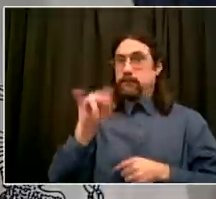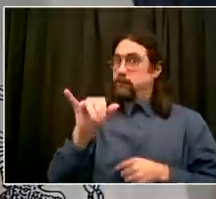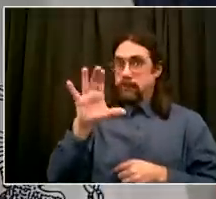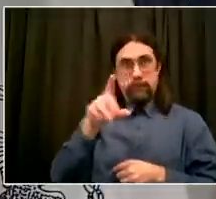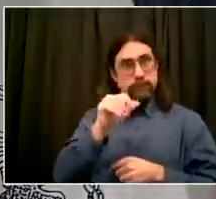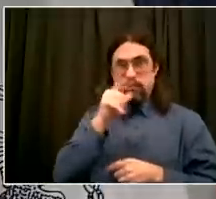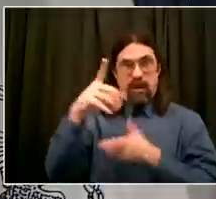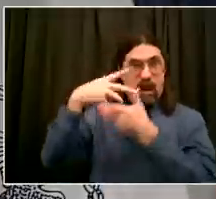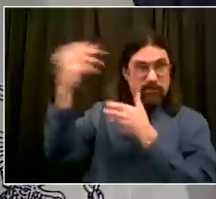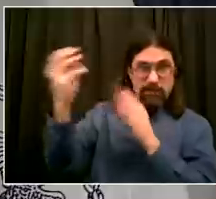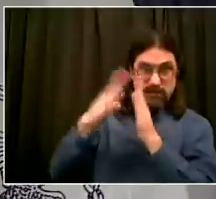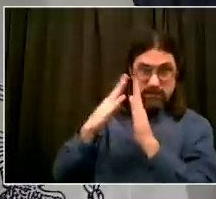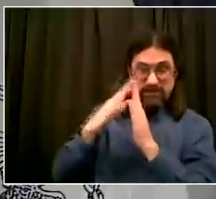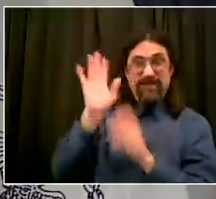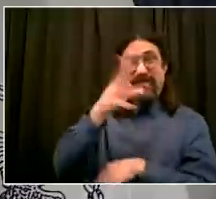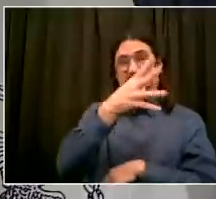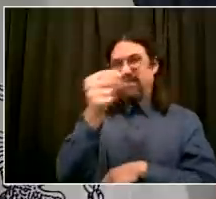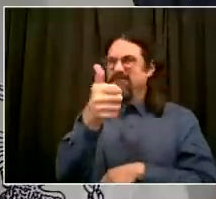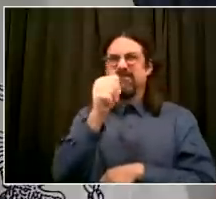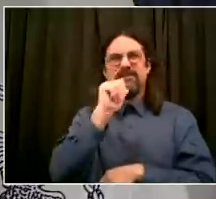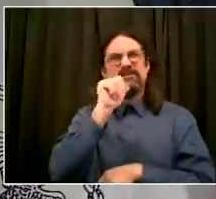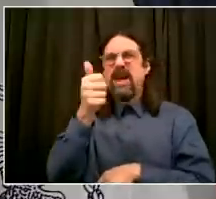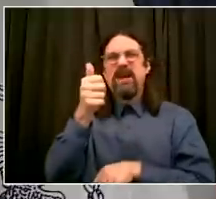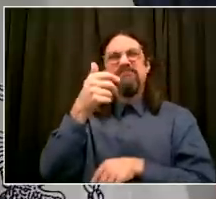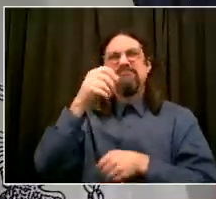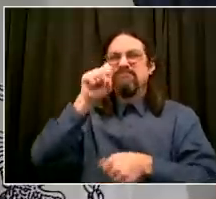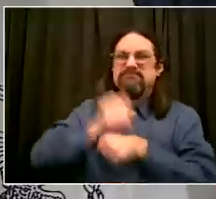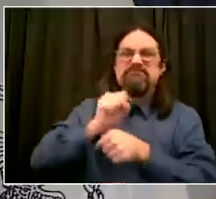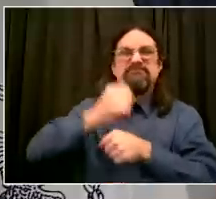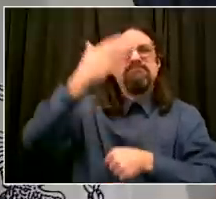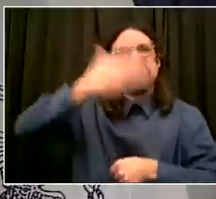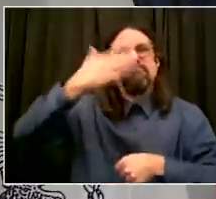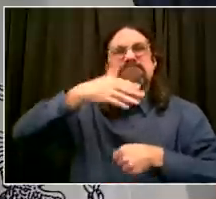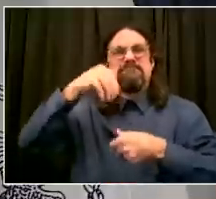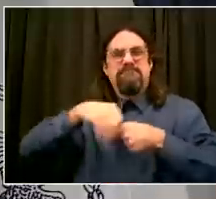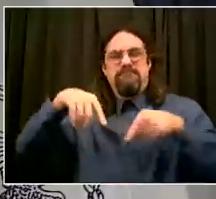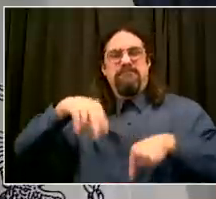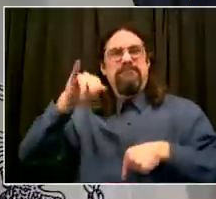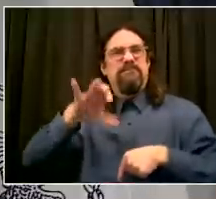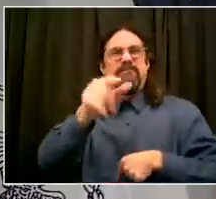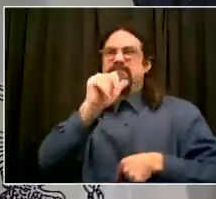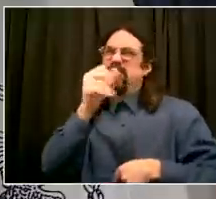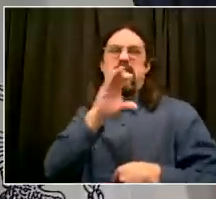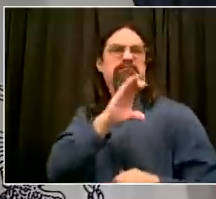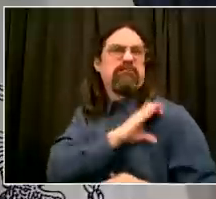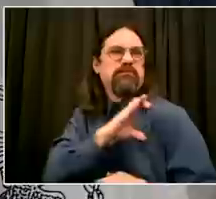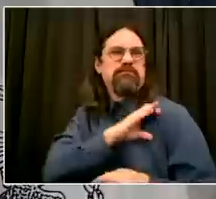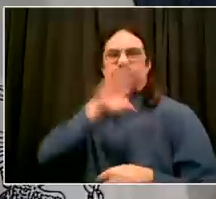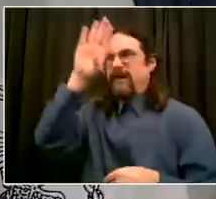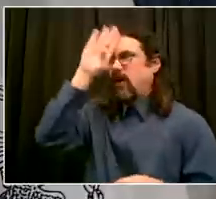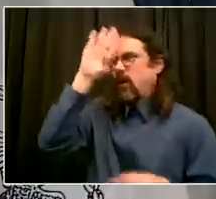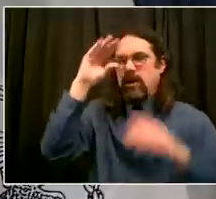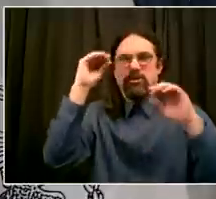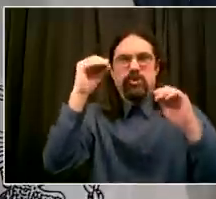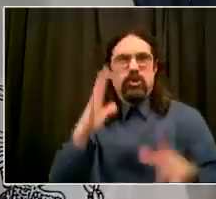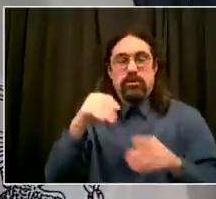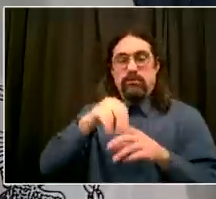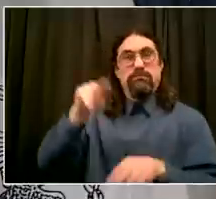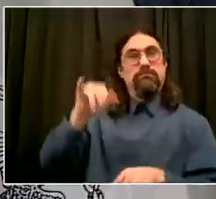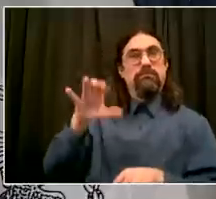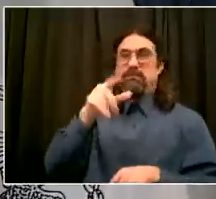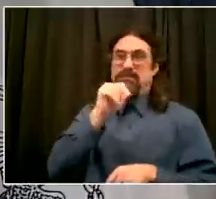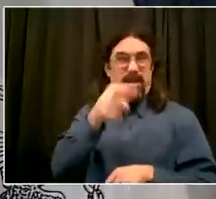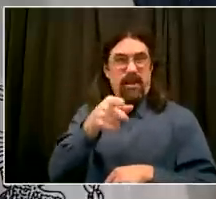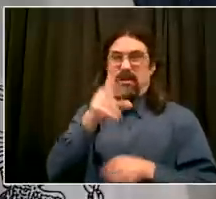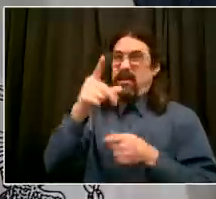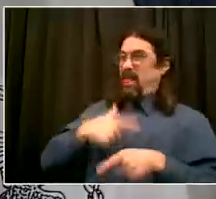That's the breakout. And when you sign up, you're supposed to give detailed enough information for us to be able to determine whether someone really qualifies to be